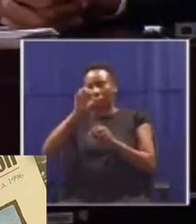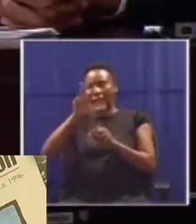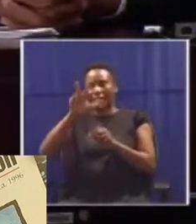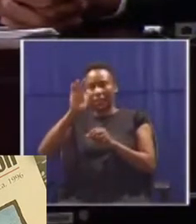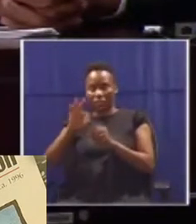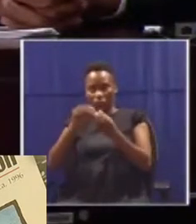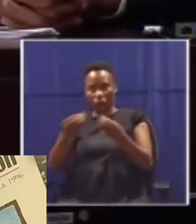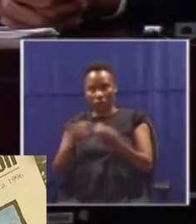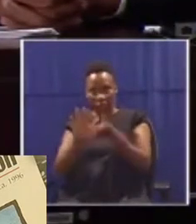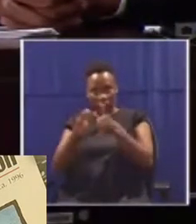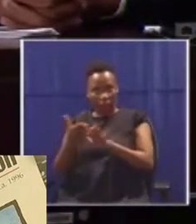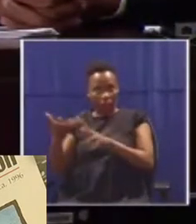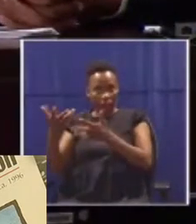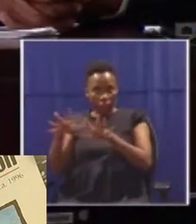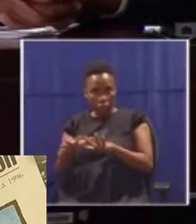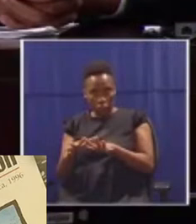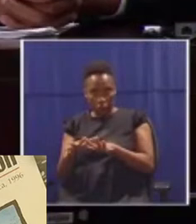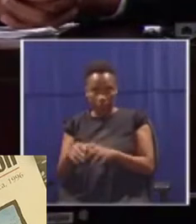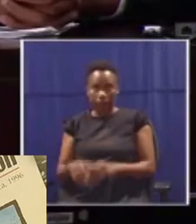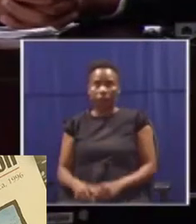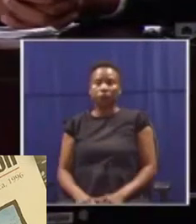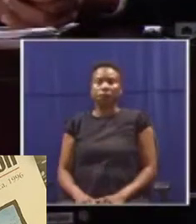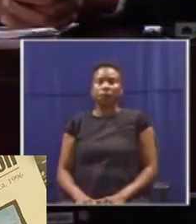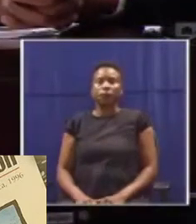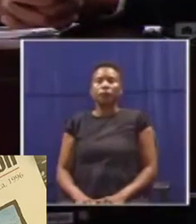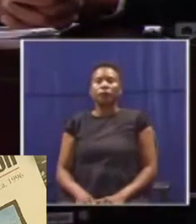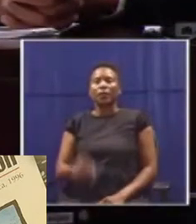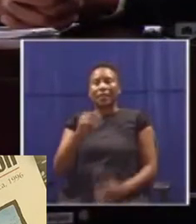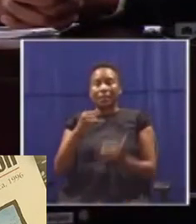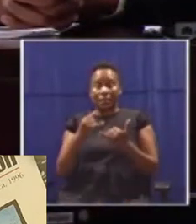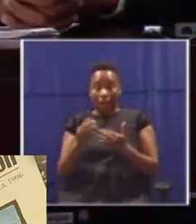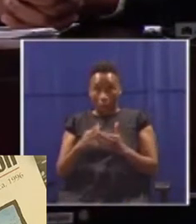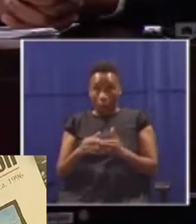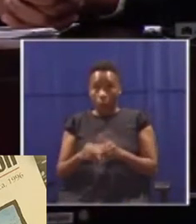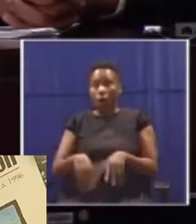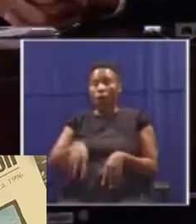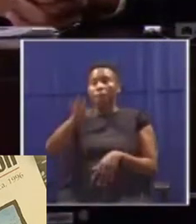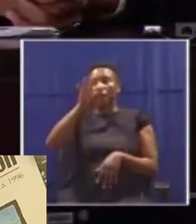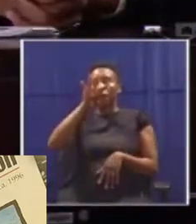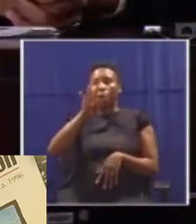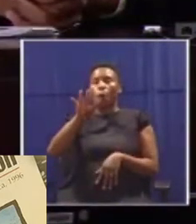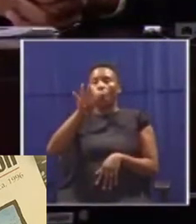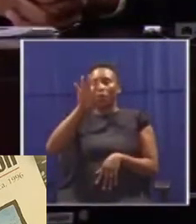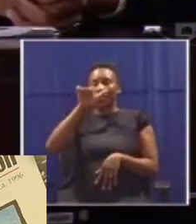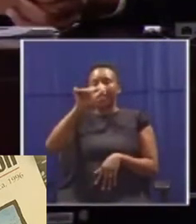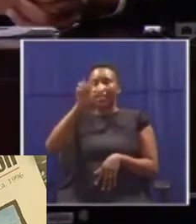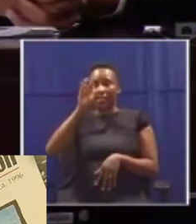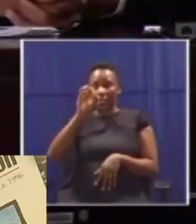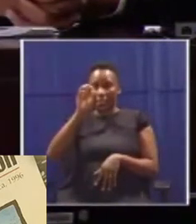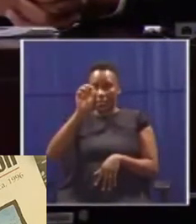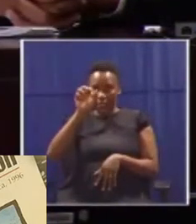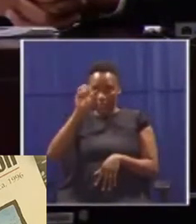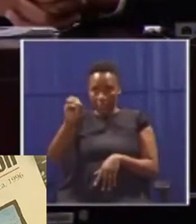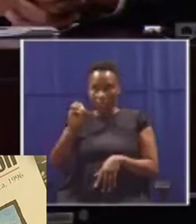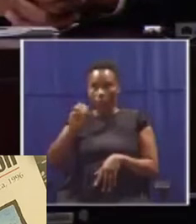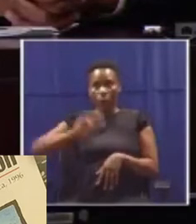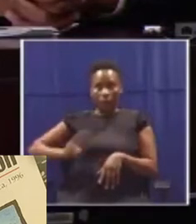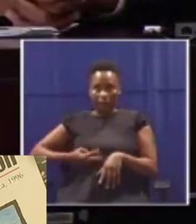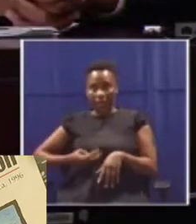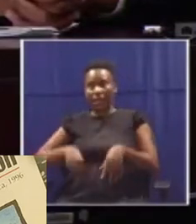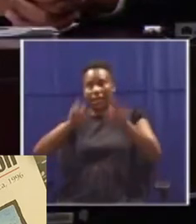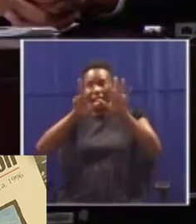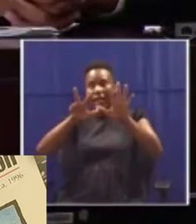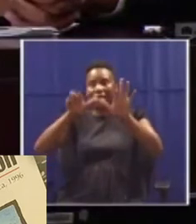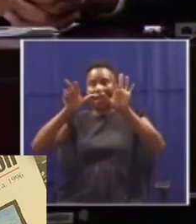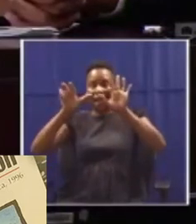3 month comparison to South Africa, it would be 460 women and 98 children, which is